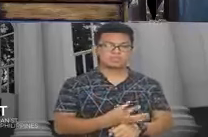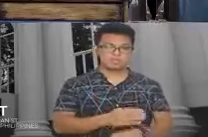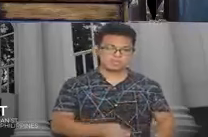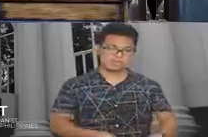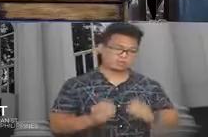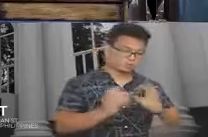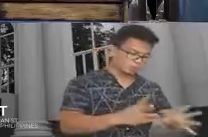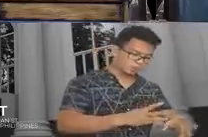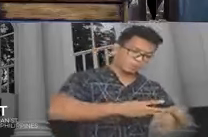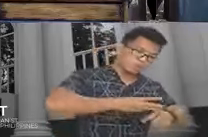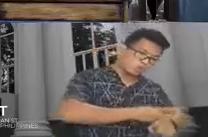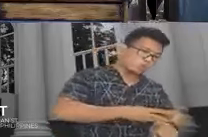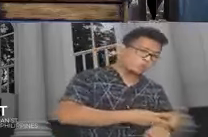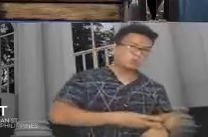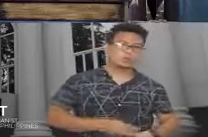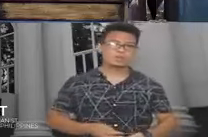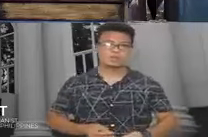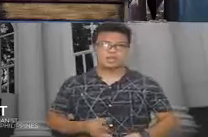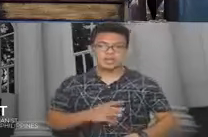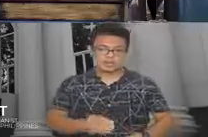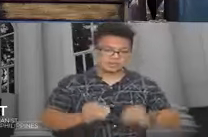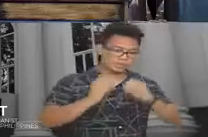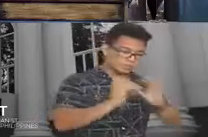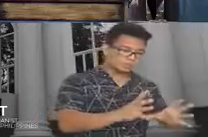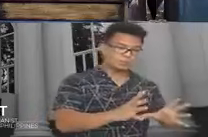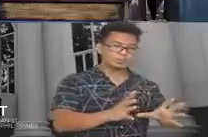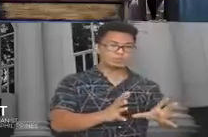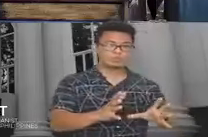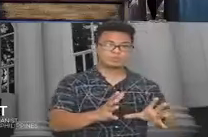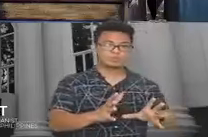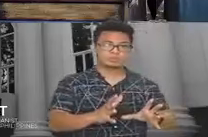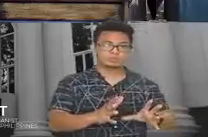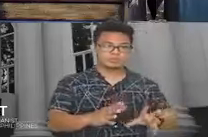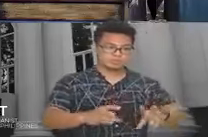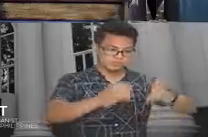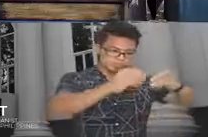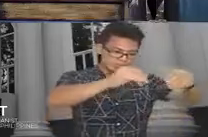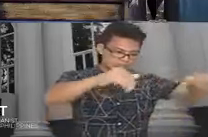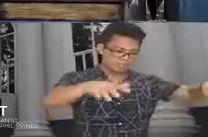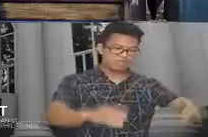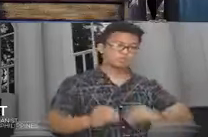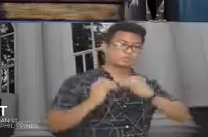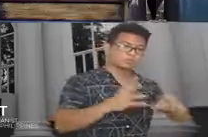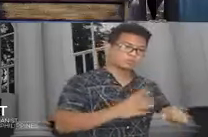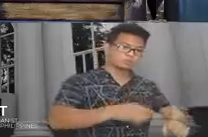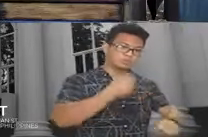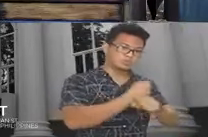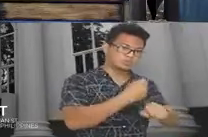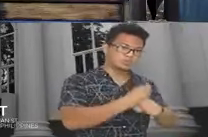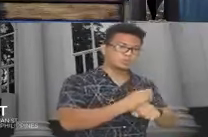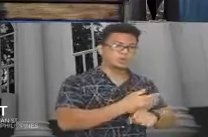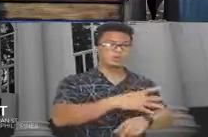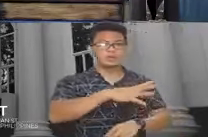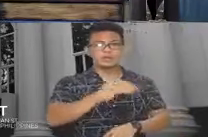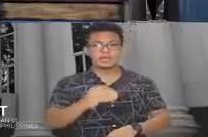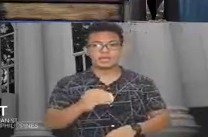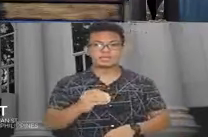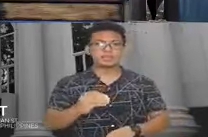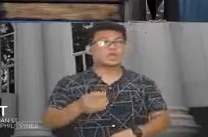ang wood, gibutang niya ang sacrifice, gibutangan niya og kanang dust, gibutang niya ang stone,